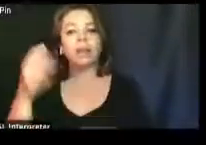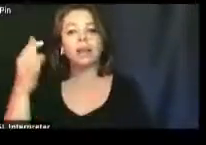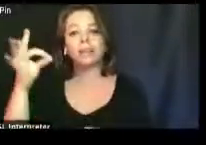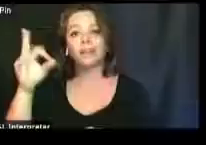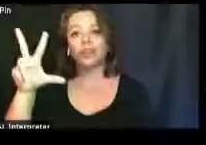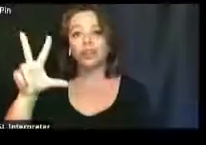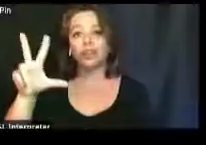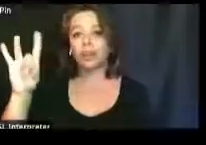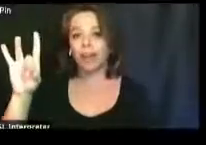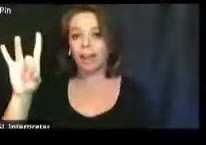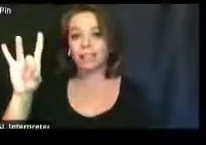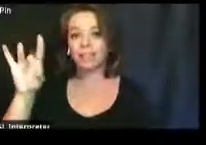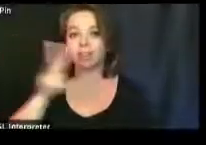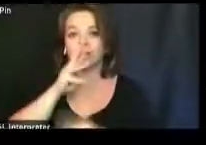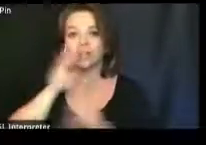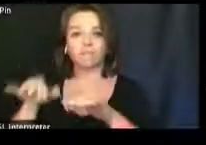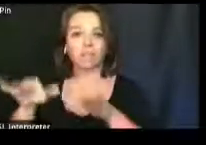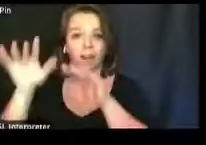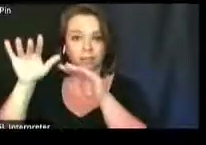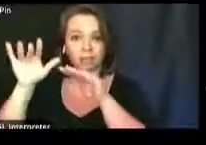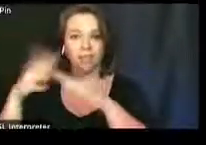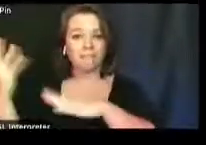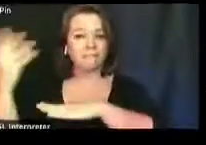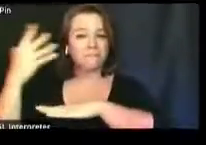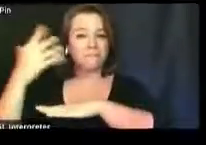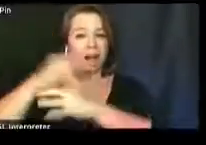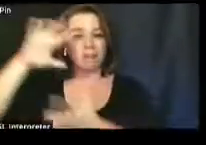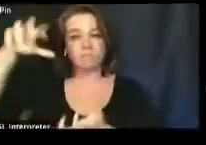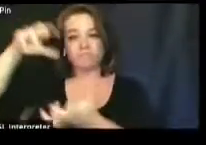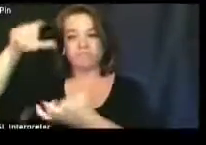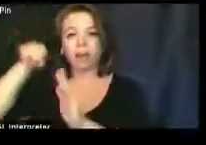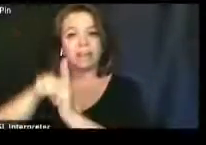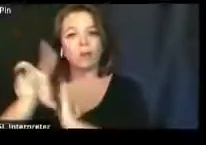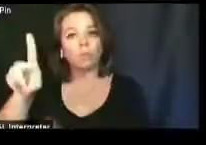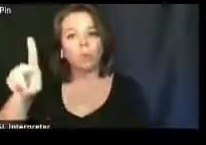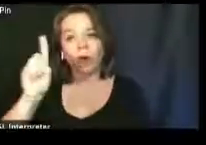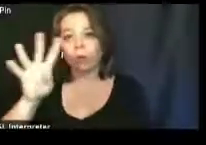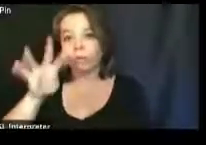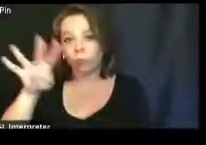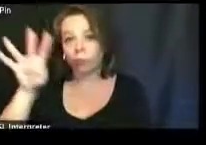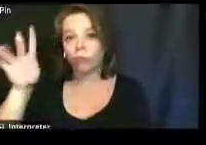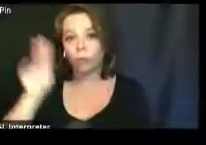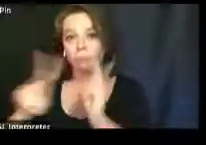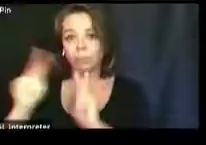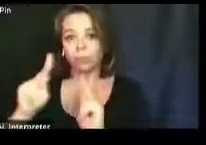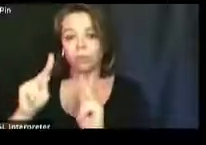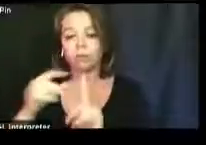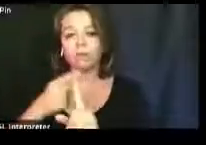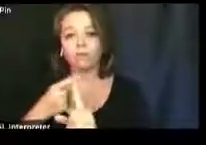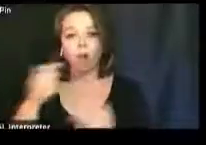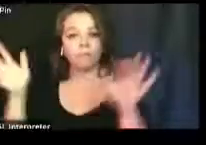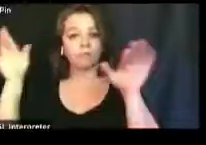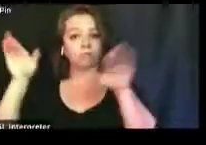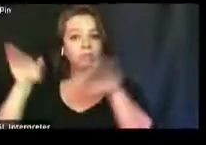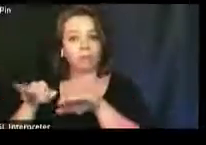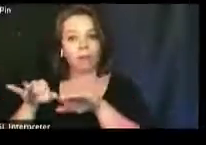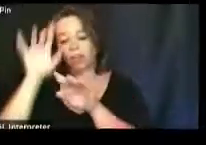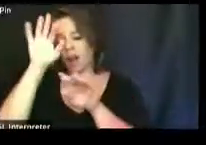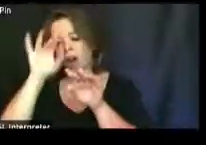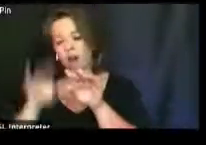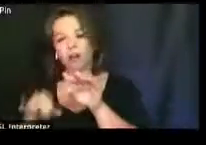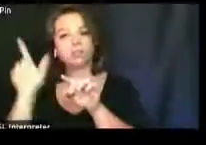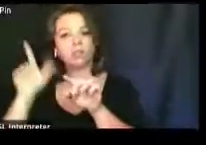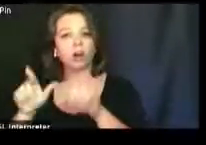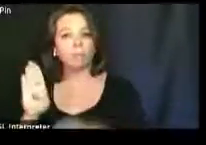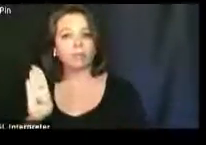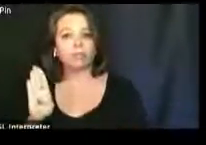1938 floods, a 5-day storm that killed 144 people from the Valley all the way down to Long Beach. And